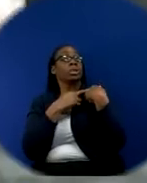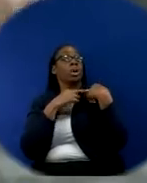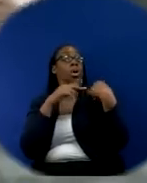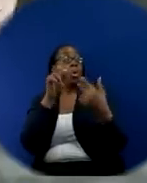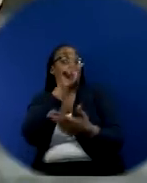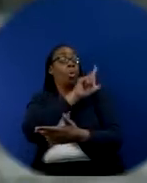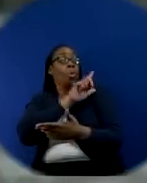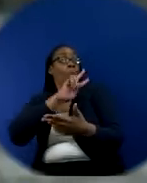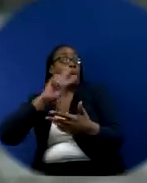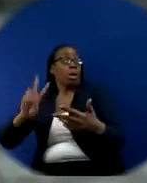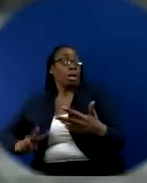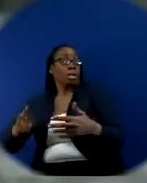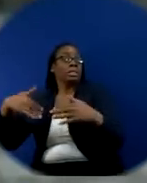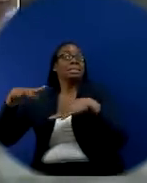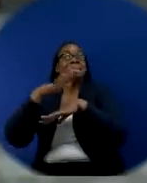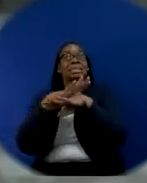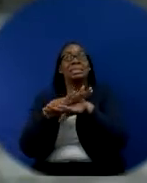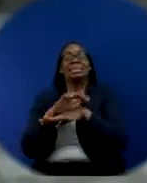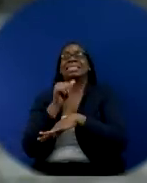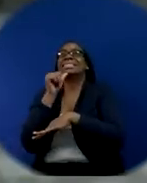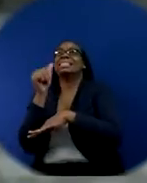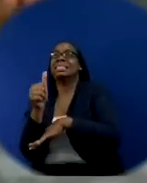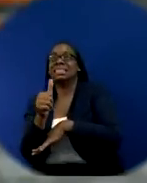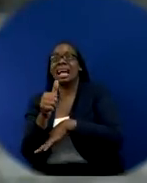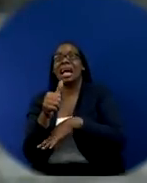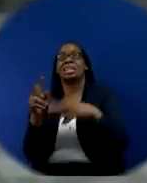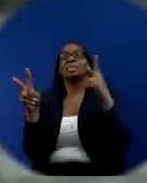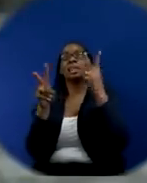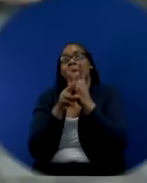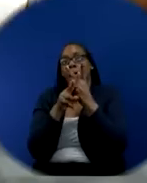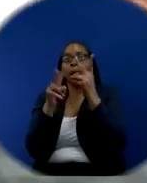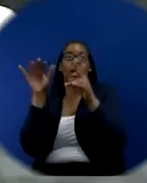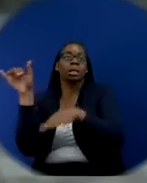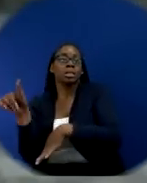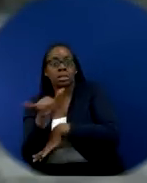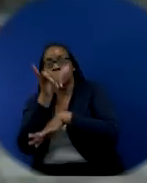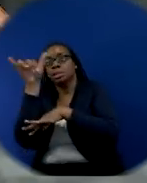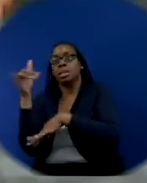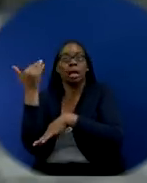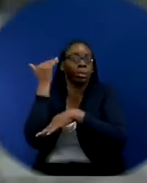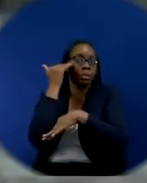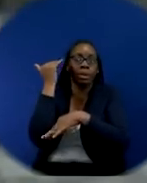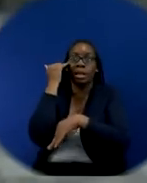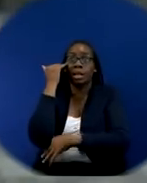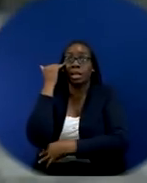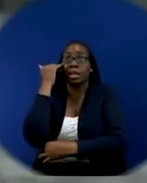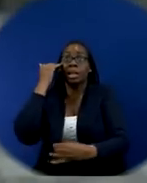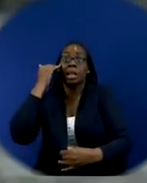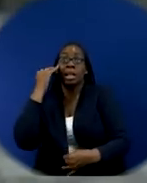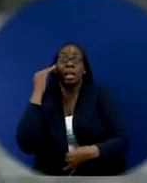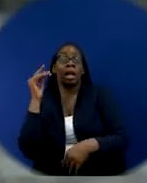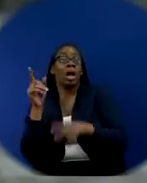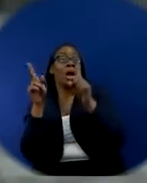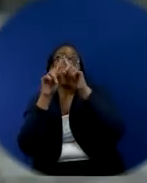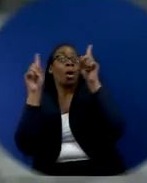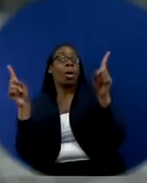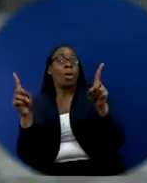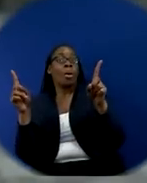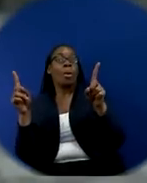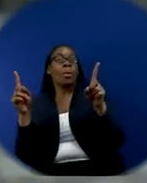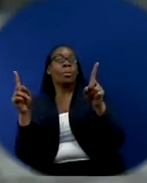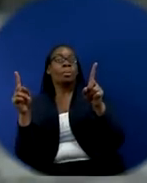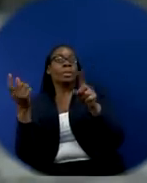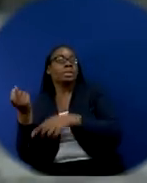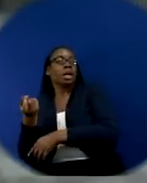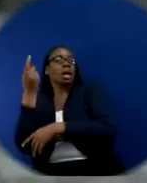God is not to maintain our same mentality, but to raise our level of thinking to